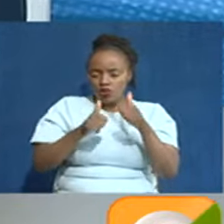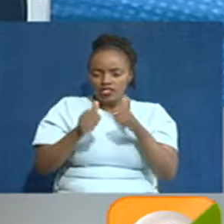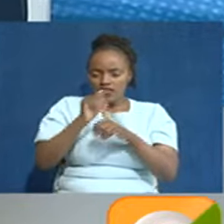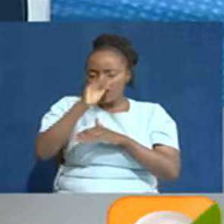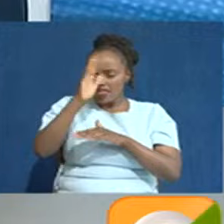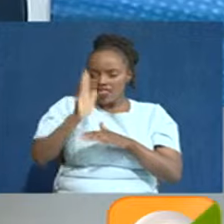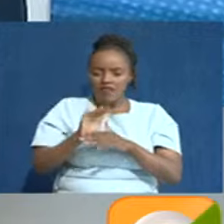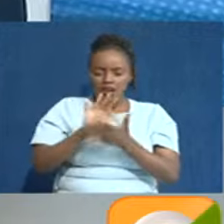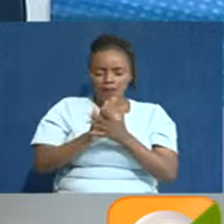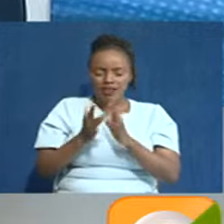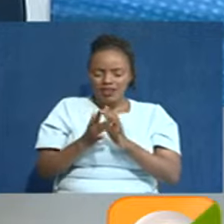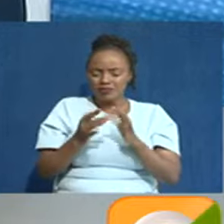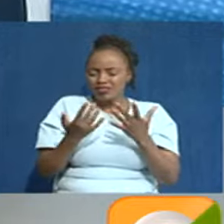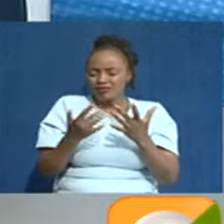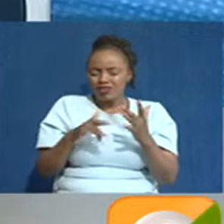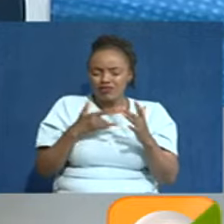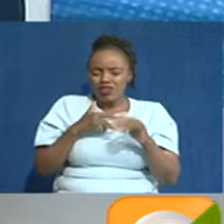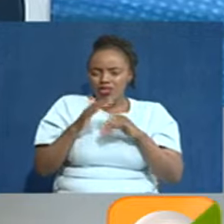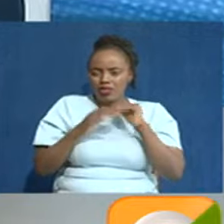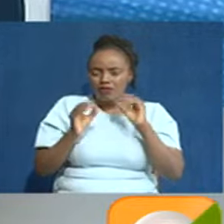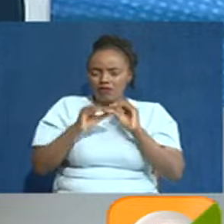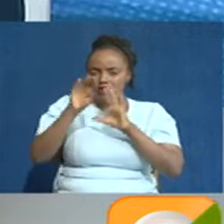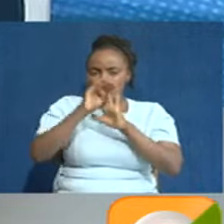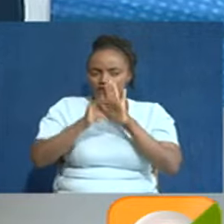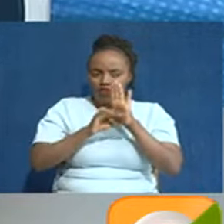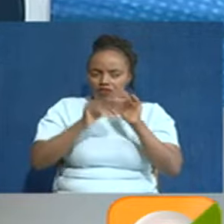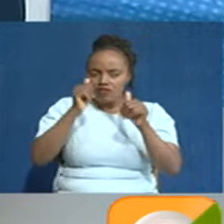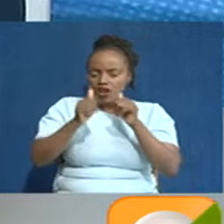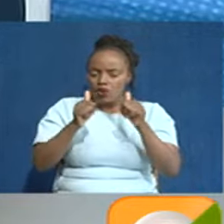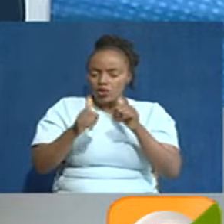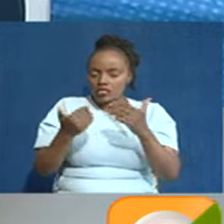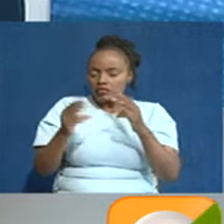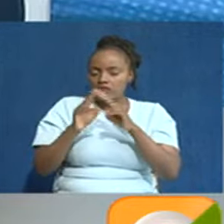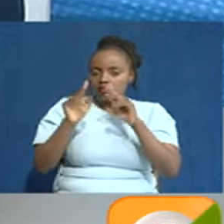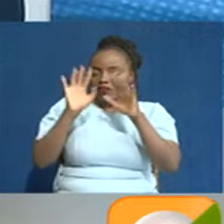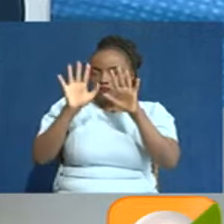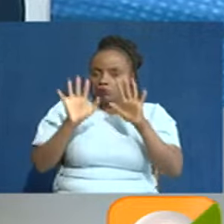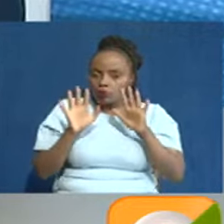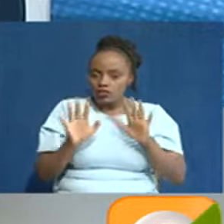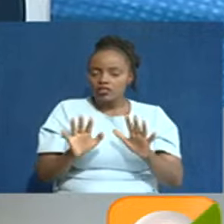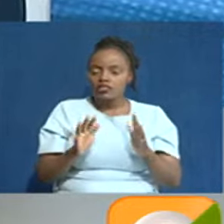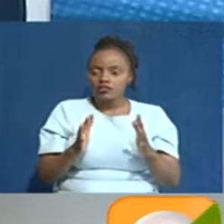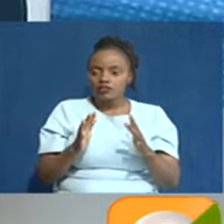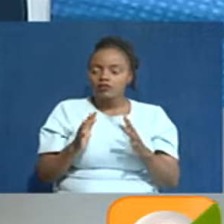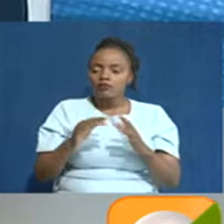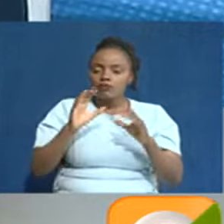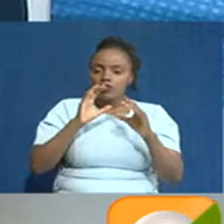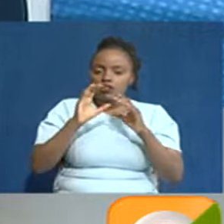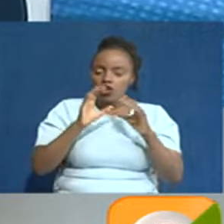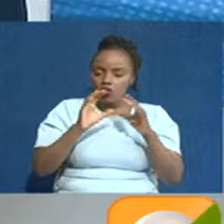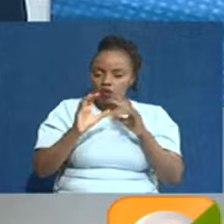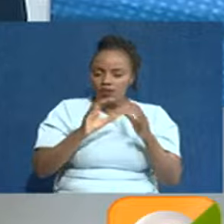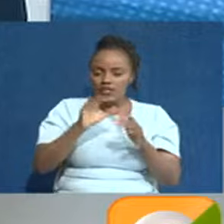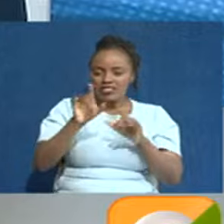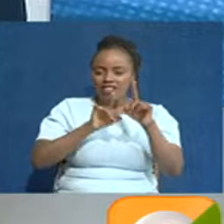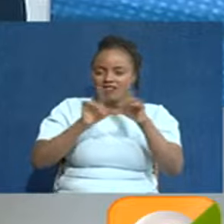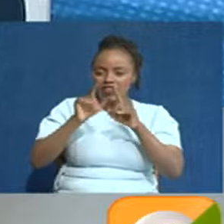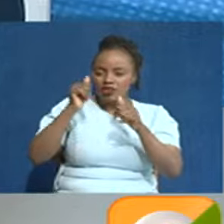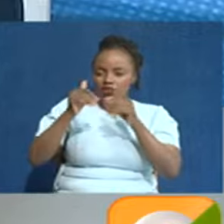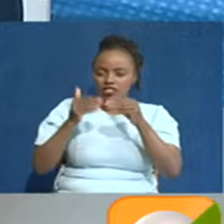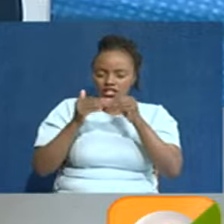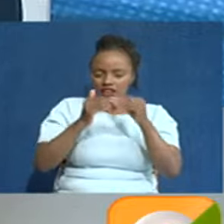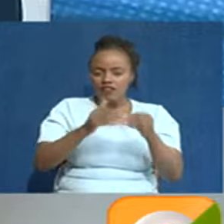get more disconcerting for a program that is a matter of life and death, literally. Telecommunications giant Safaricom Limited is